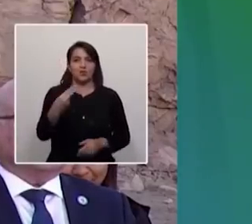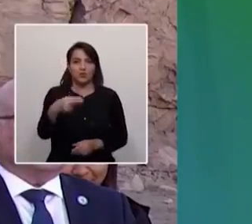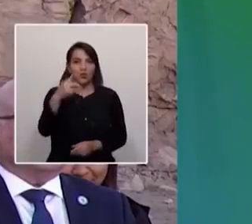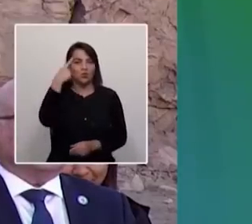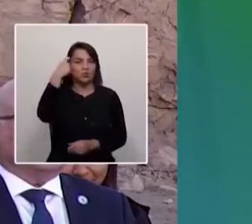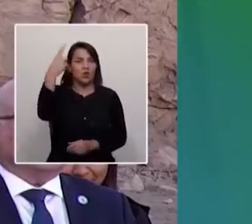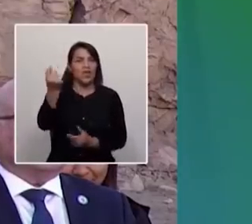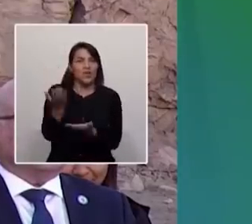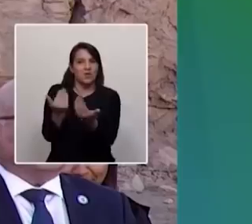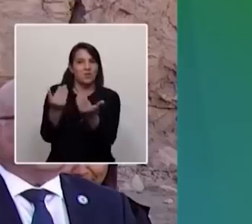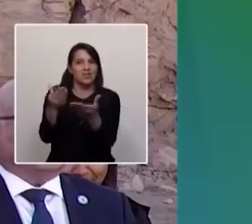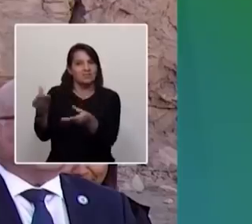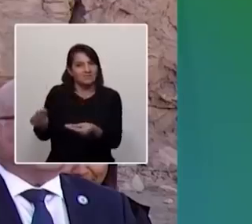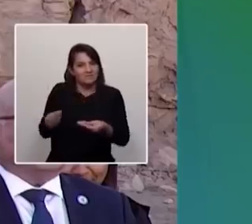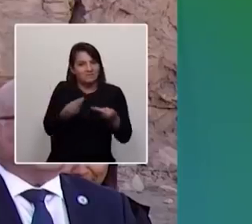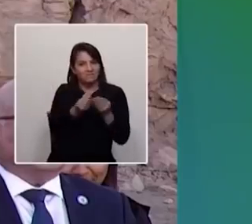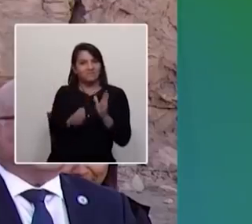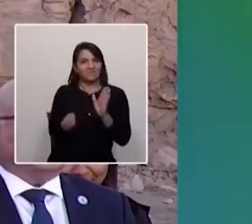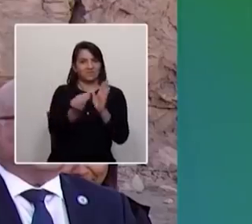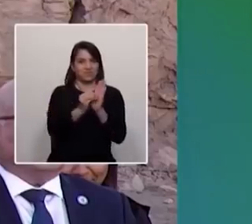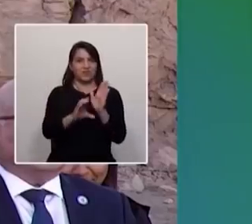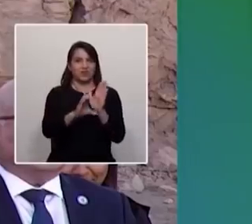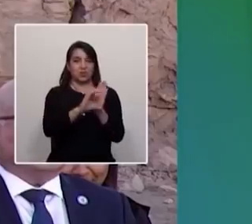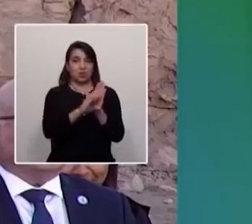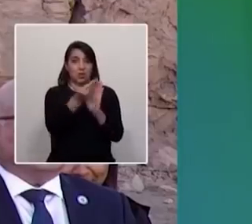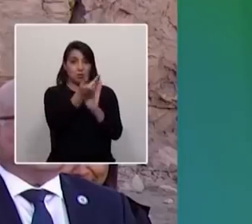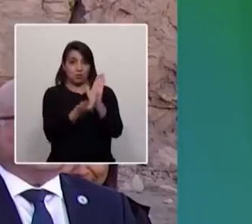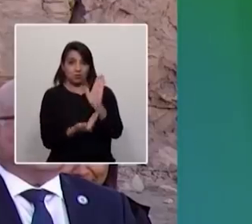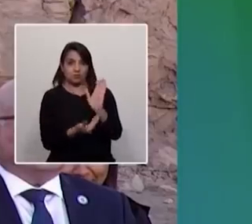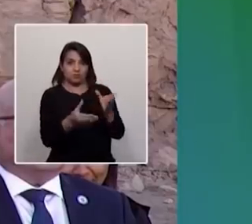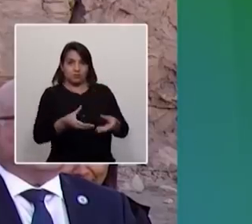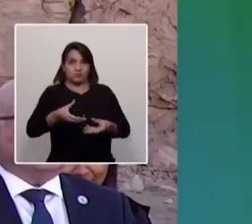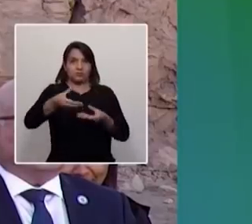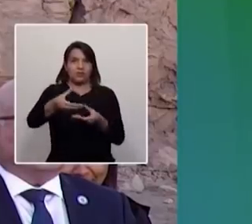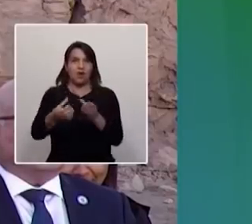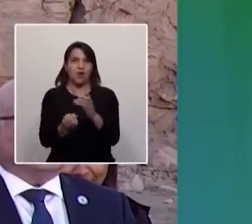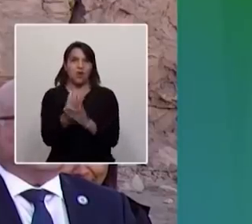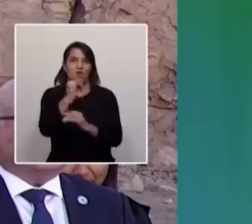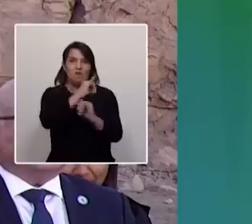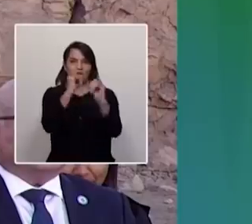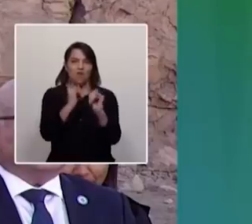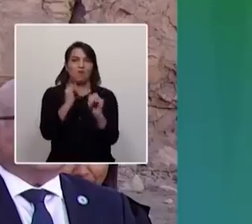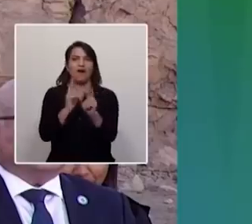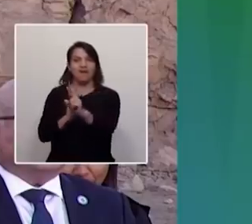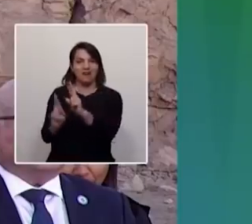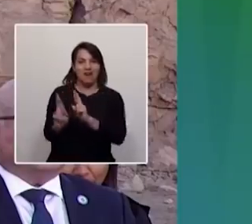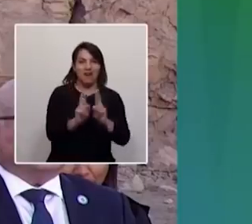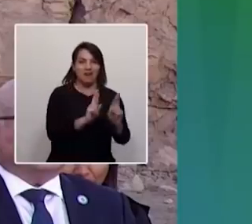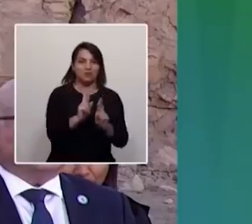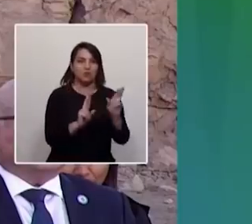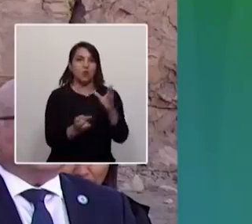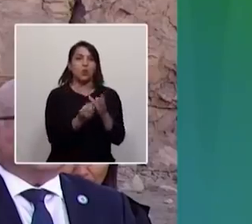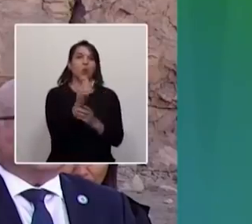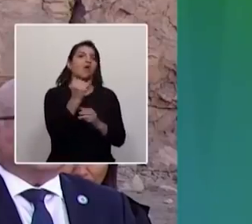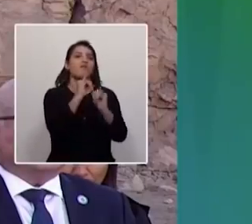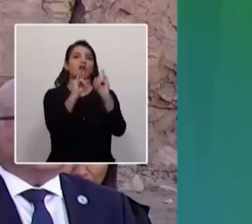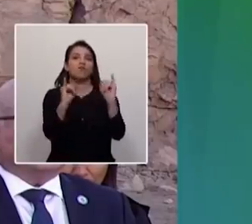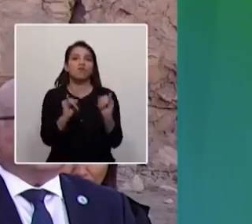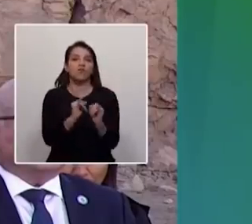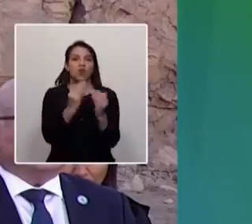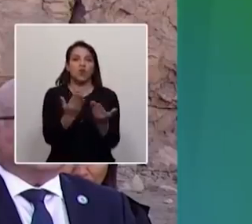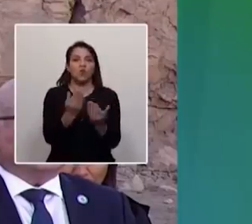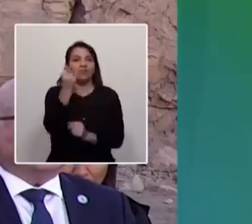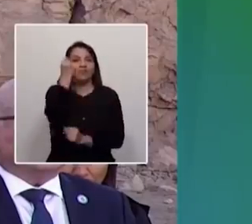materializes a new way of treating one another, a new way of understanding life in our country, where everyone can feel protected. The new